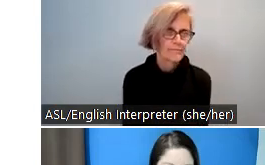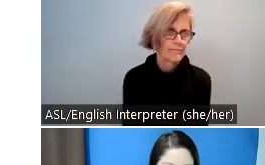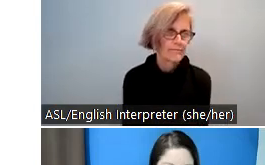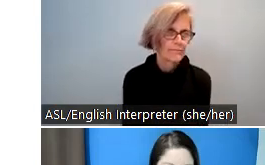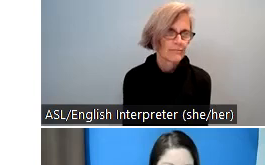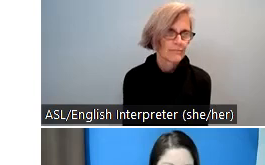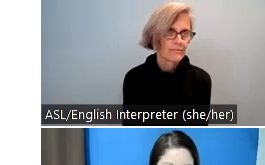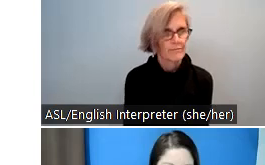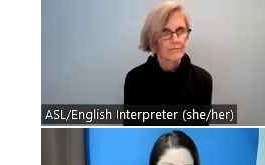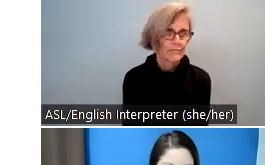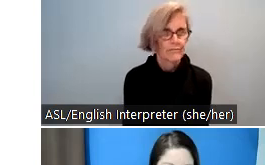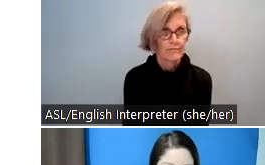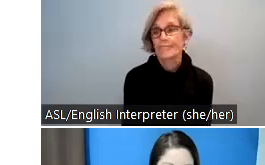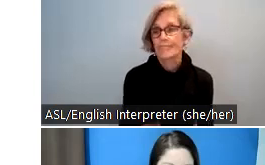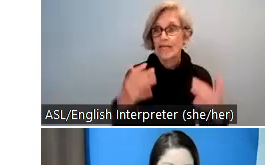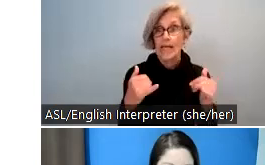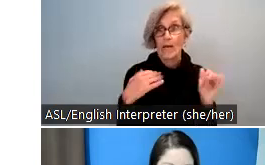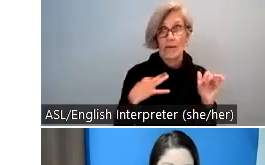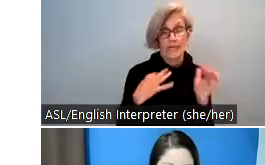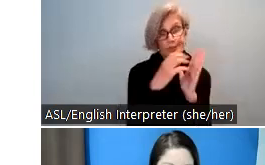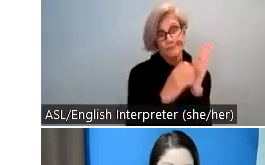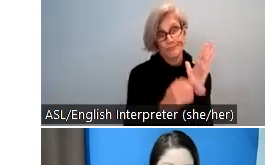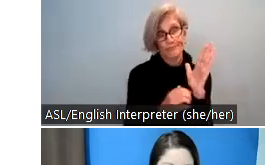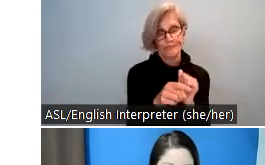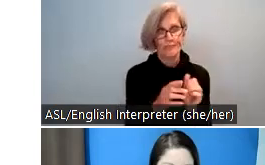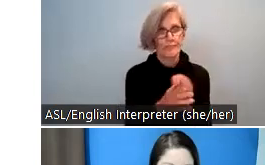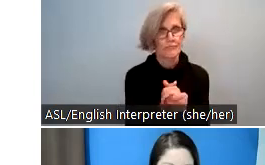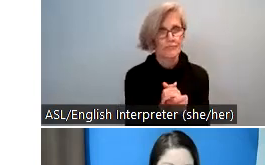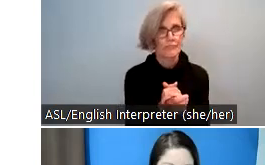So up next on the application for the project info,